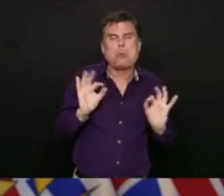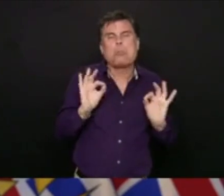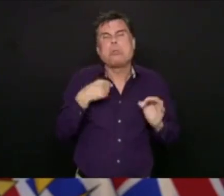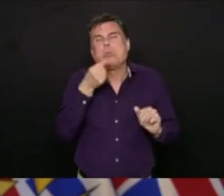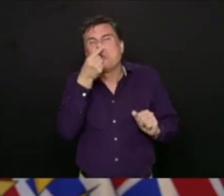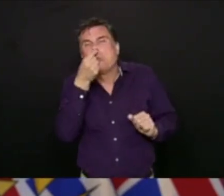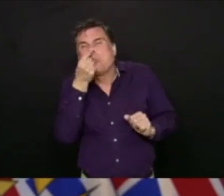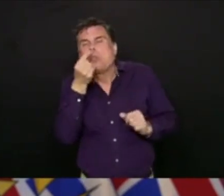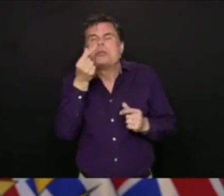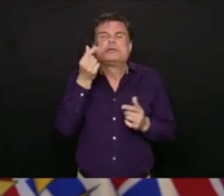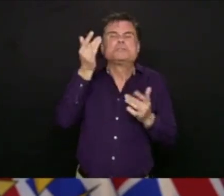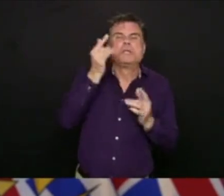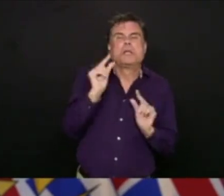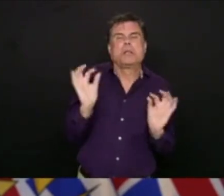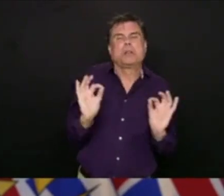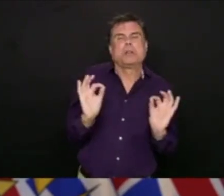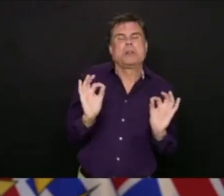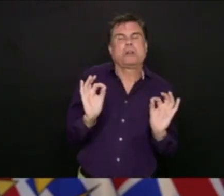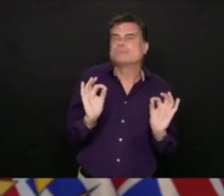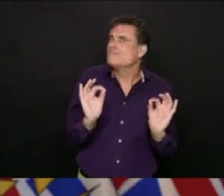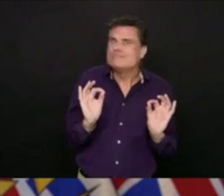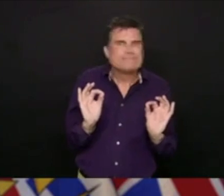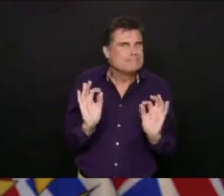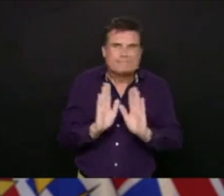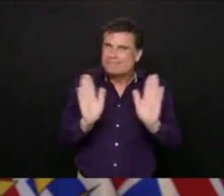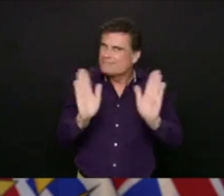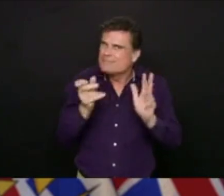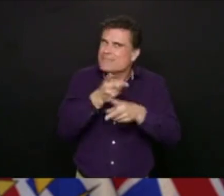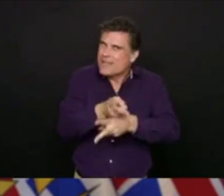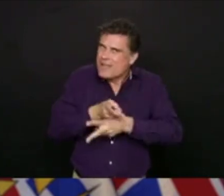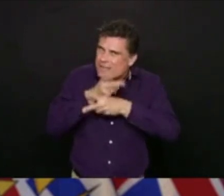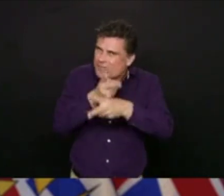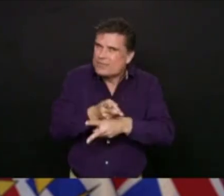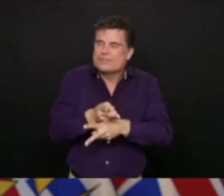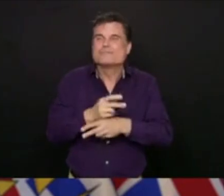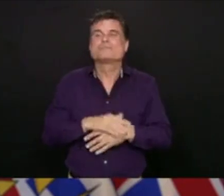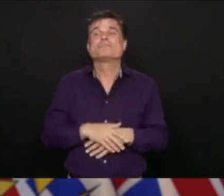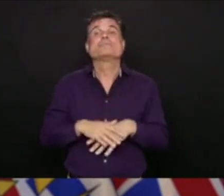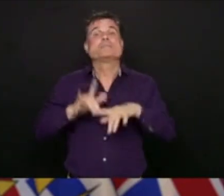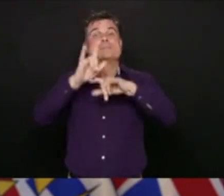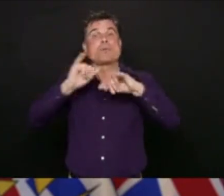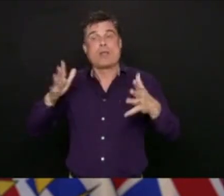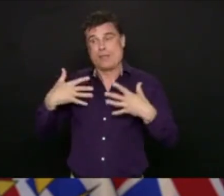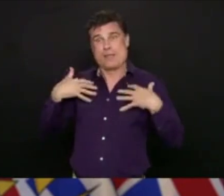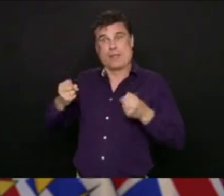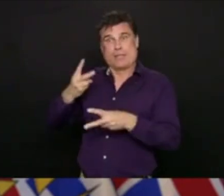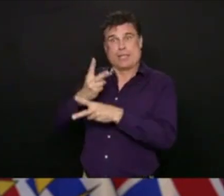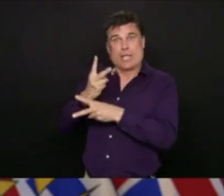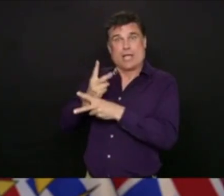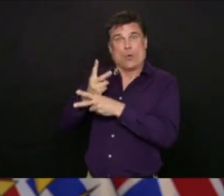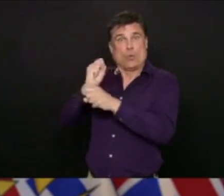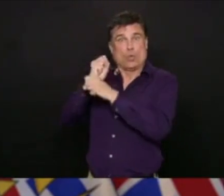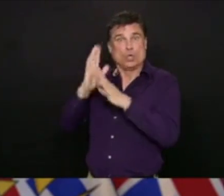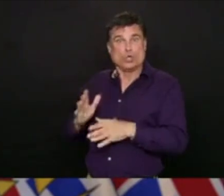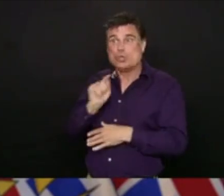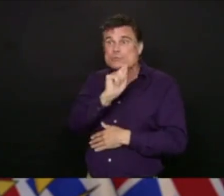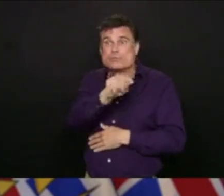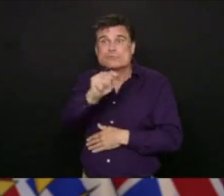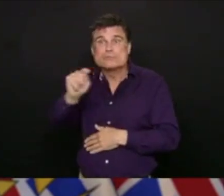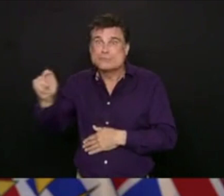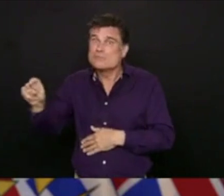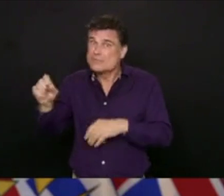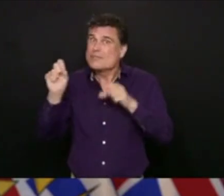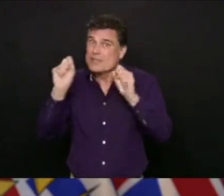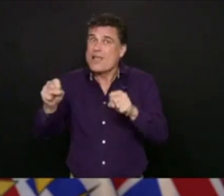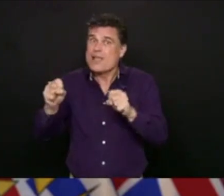are healthcare workers who have then become ill with COVID-19. So